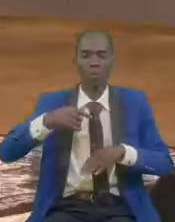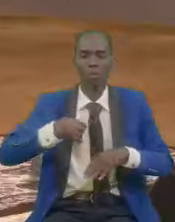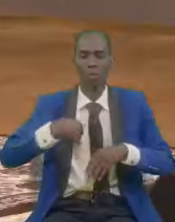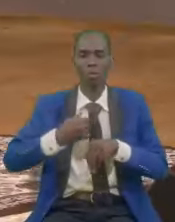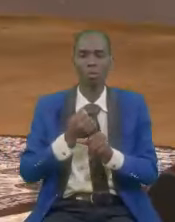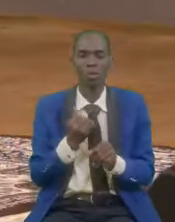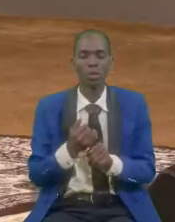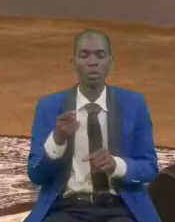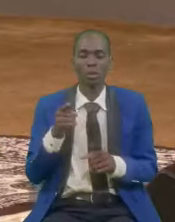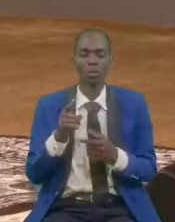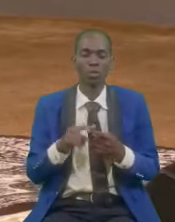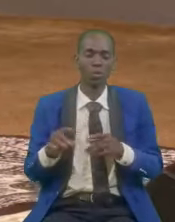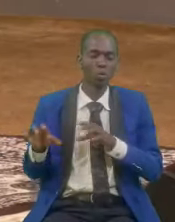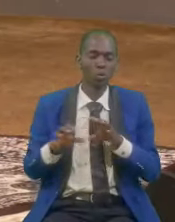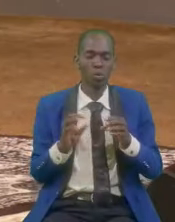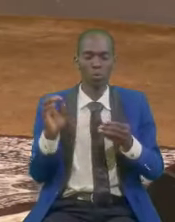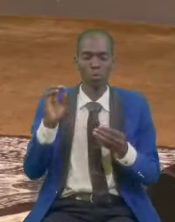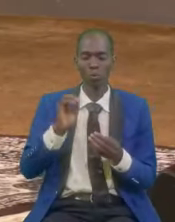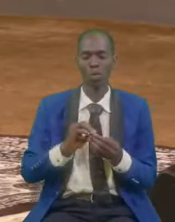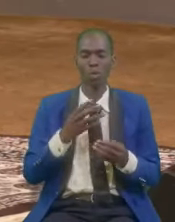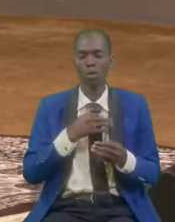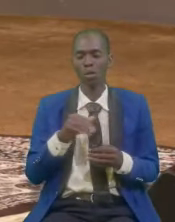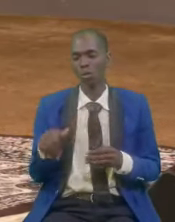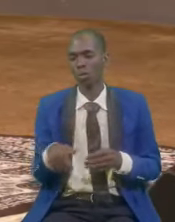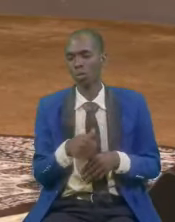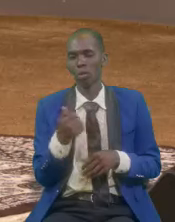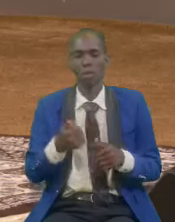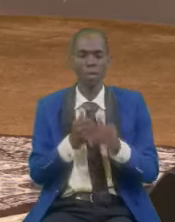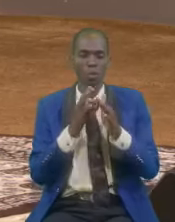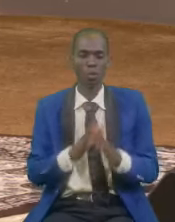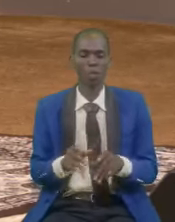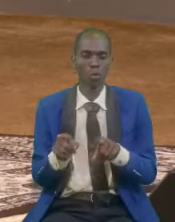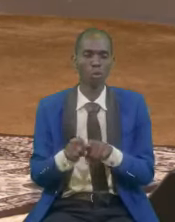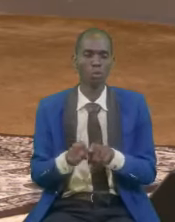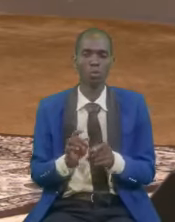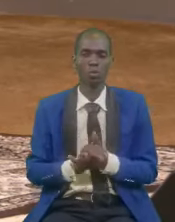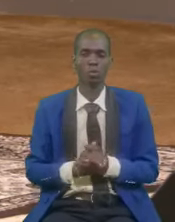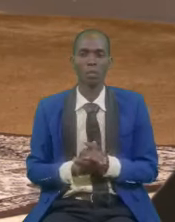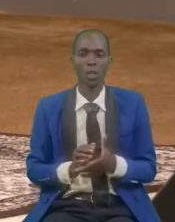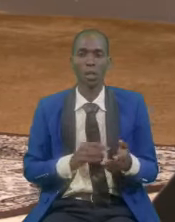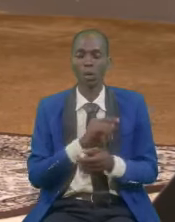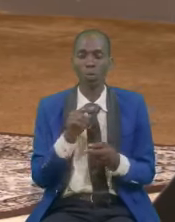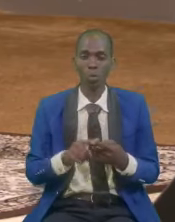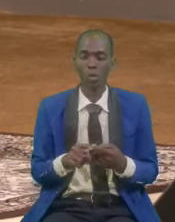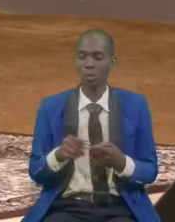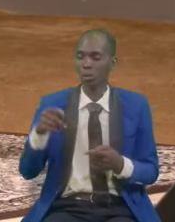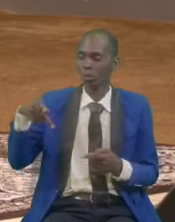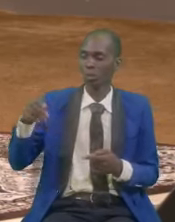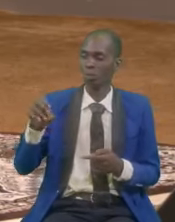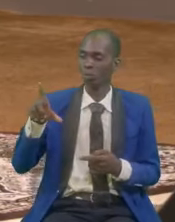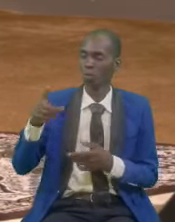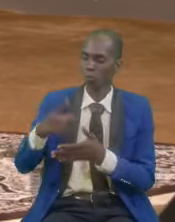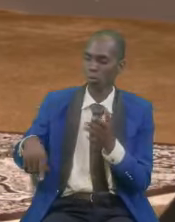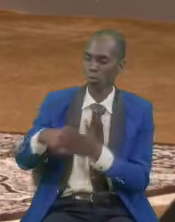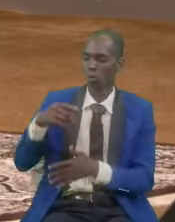more than all the other apostles put together. And when he rebuked Peter with